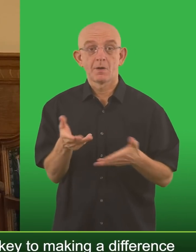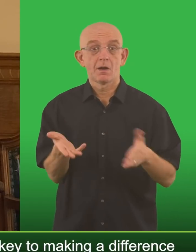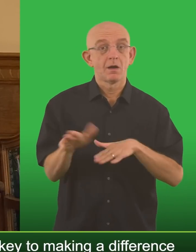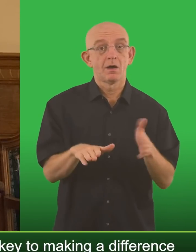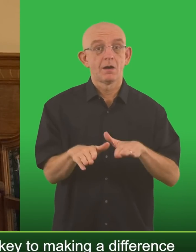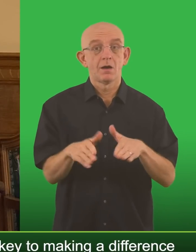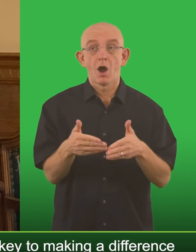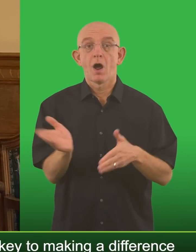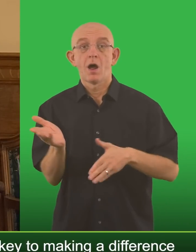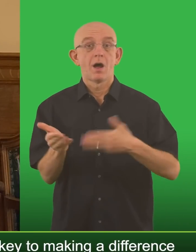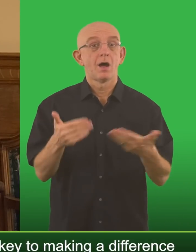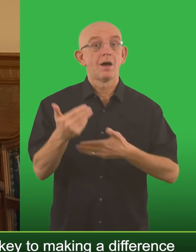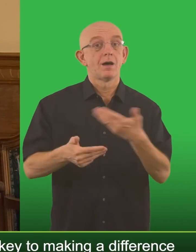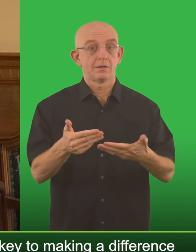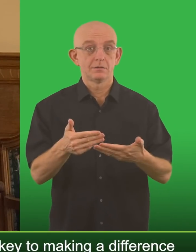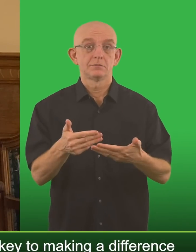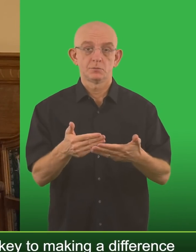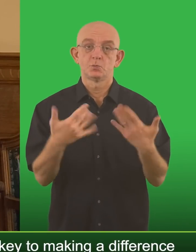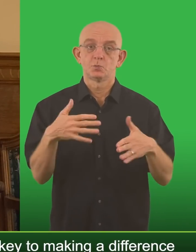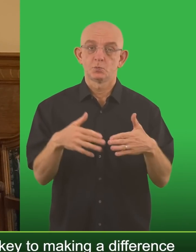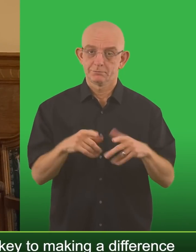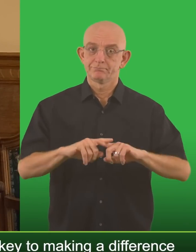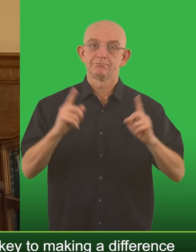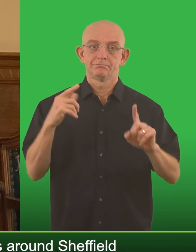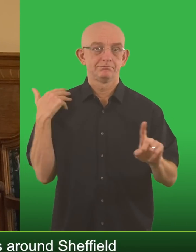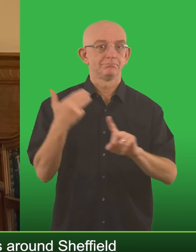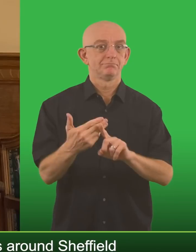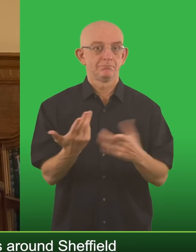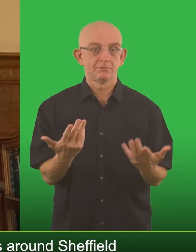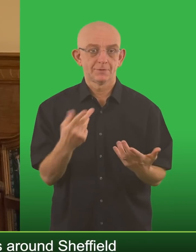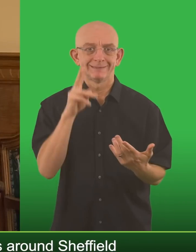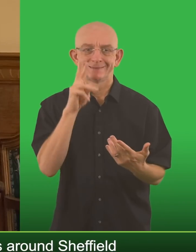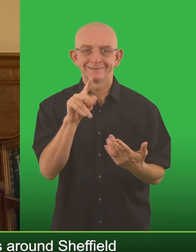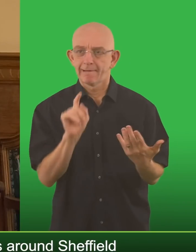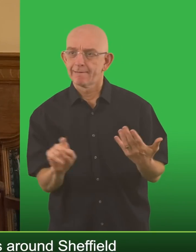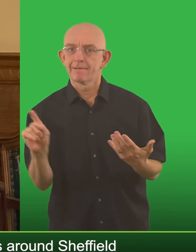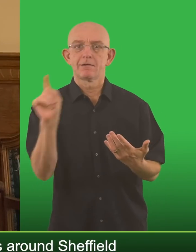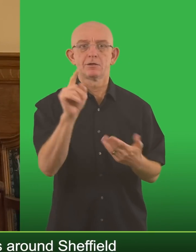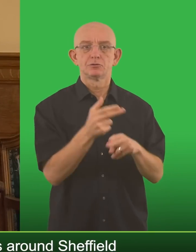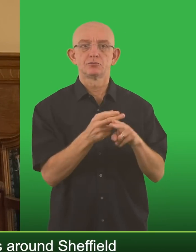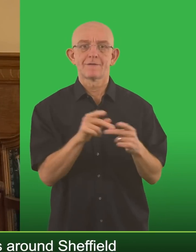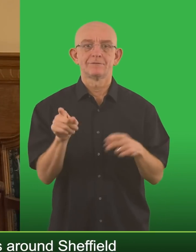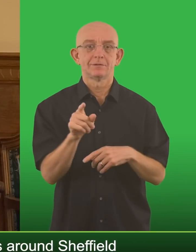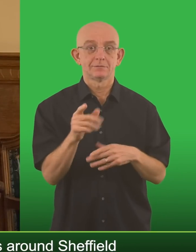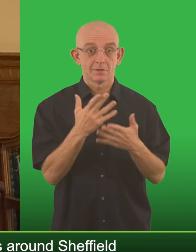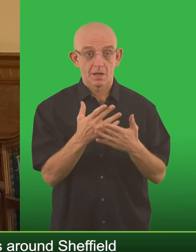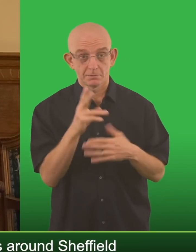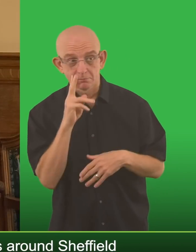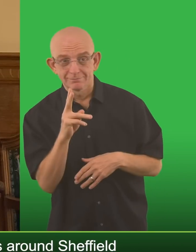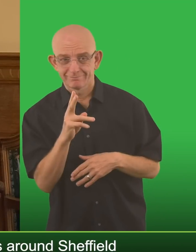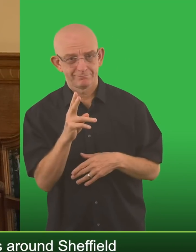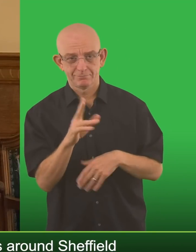Going slowly in terms of unlocking was the key to making a difference, and I'd certainly look in various places around Sheffield. There's not